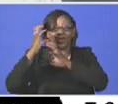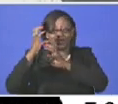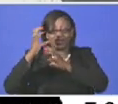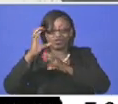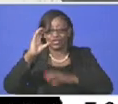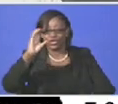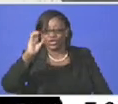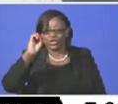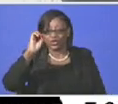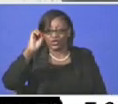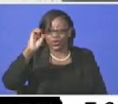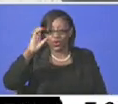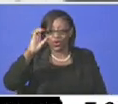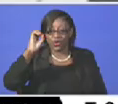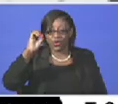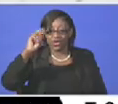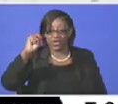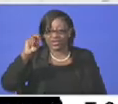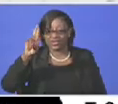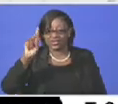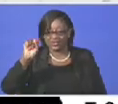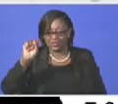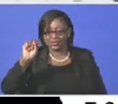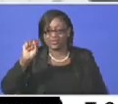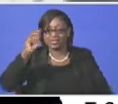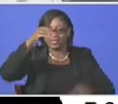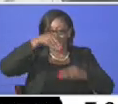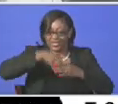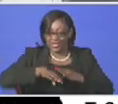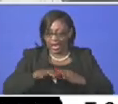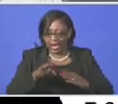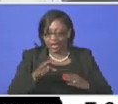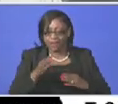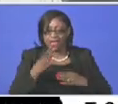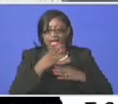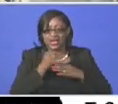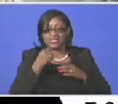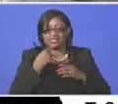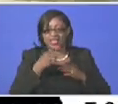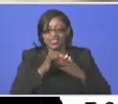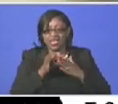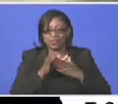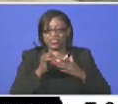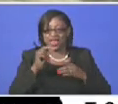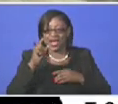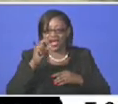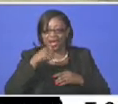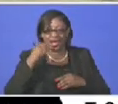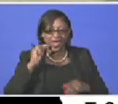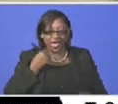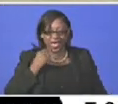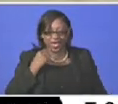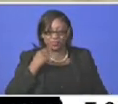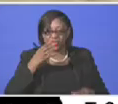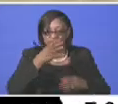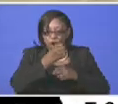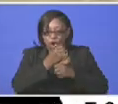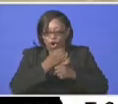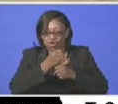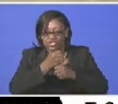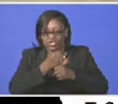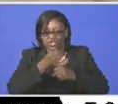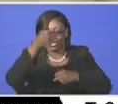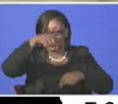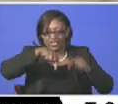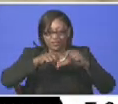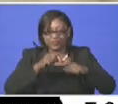of texture once it is combined with the acid from the lime and orange. Well, the team heads for Dubai in October of